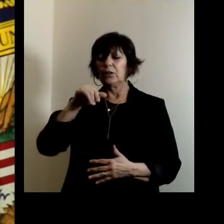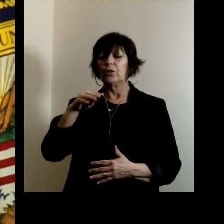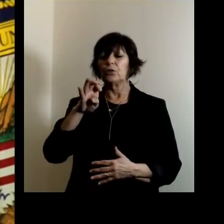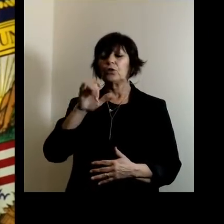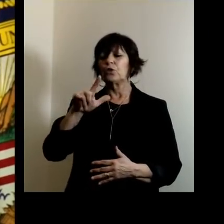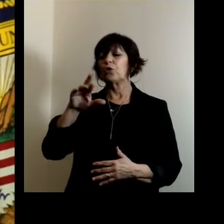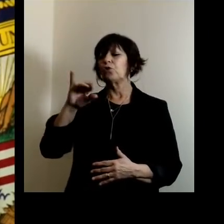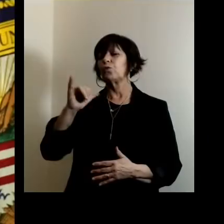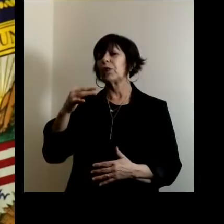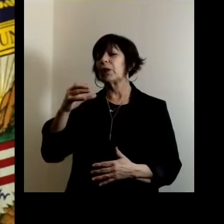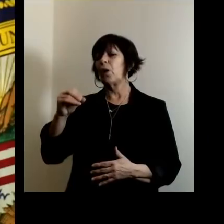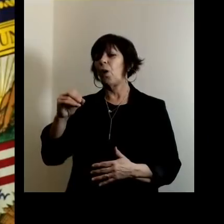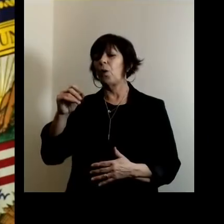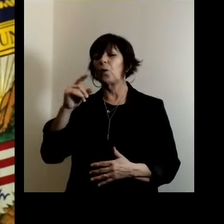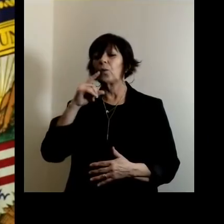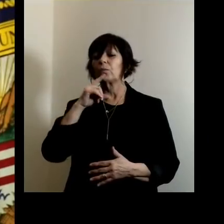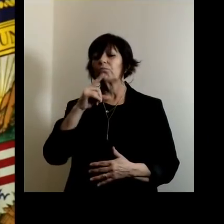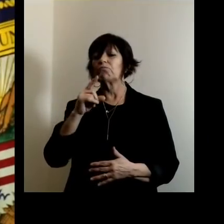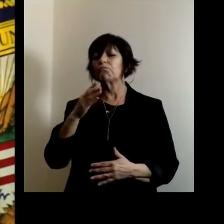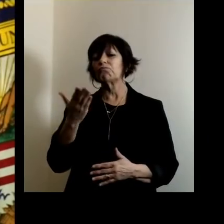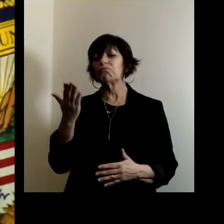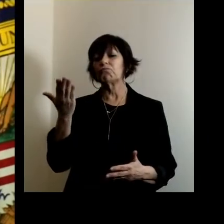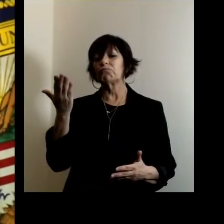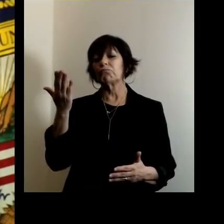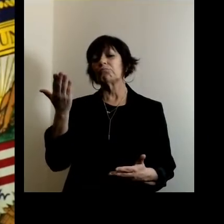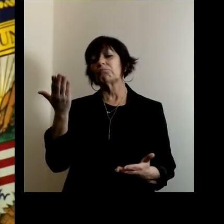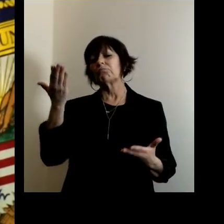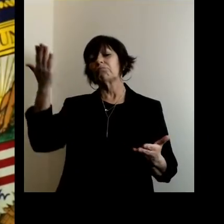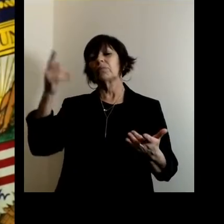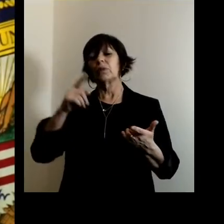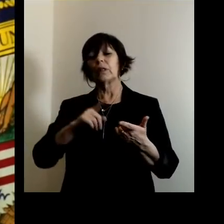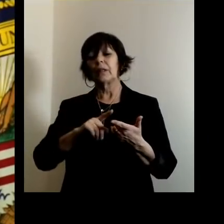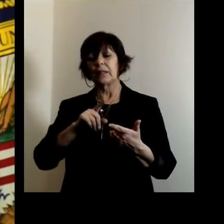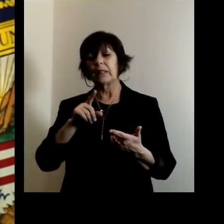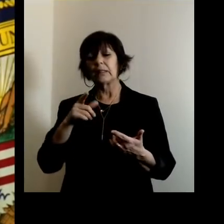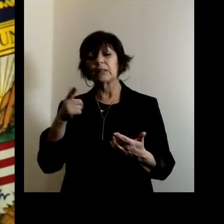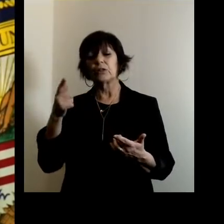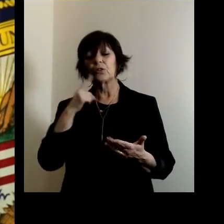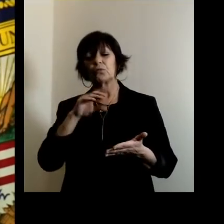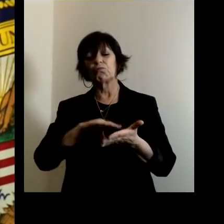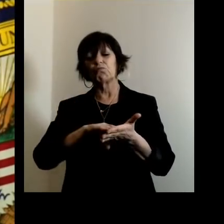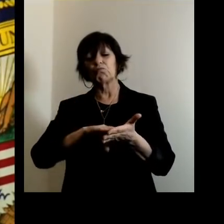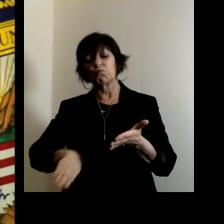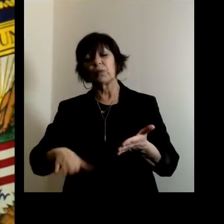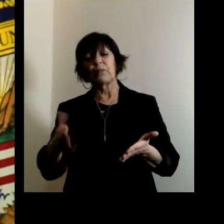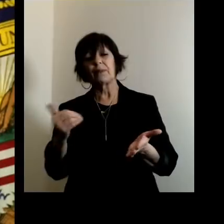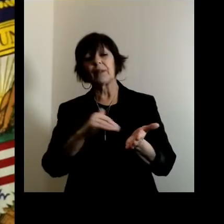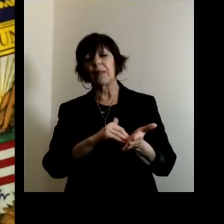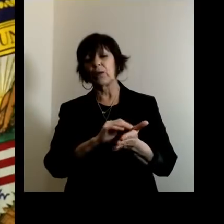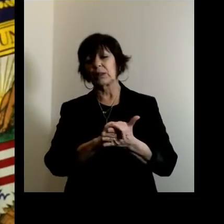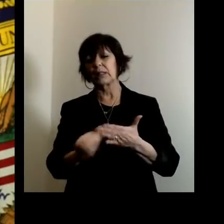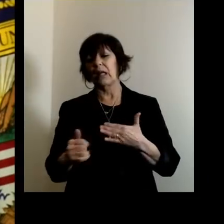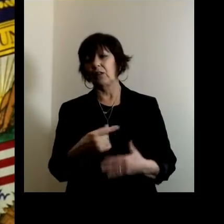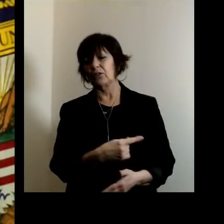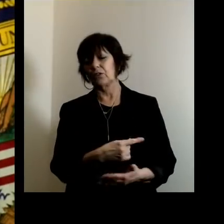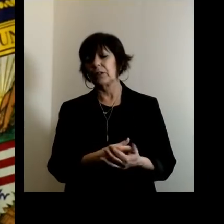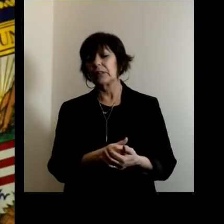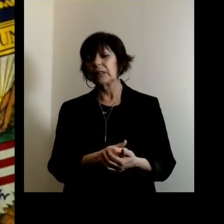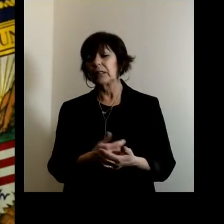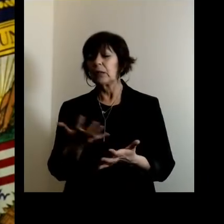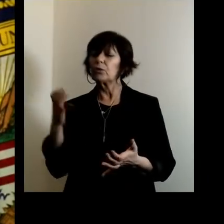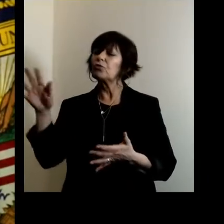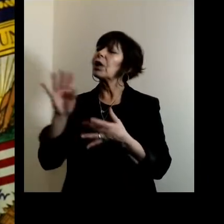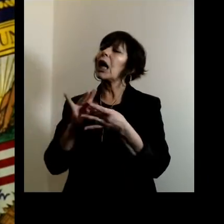Lorigo clocked a resolution that would seek the $15,000 fine at the athletes unleashed be waived. Just want to